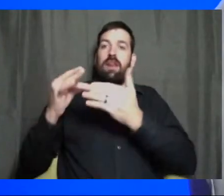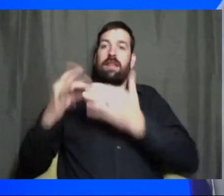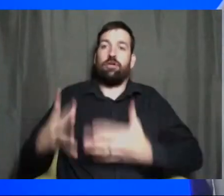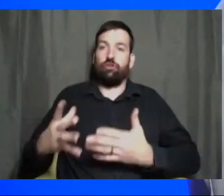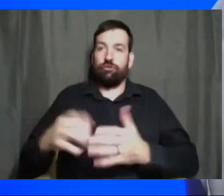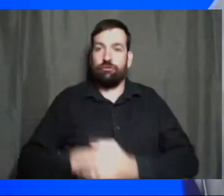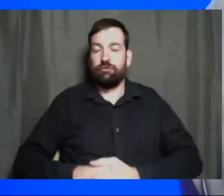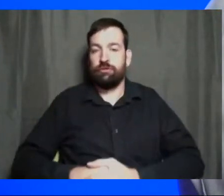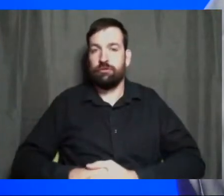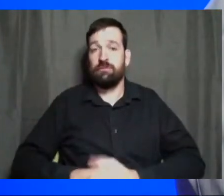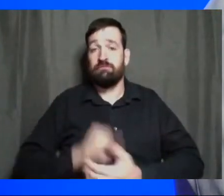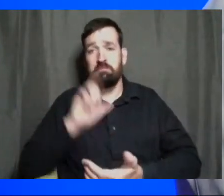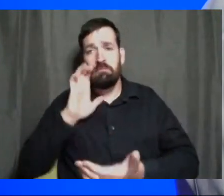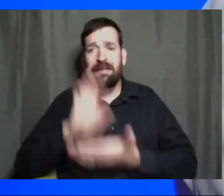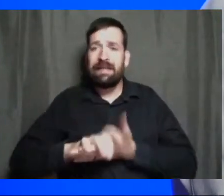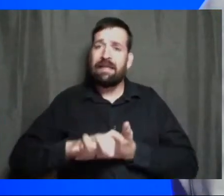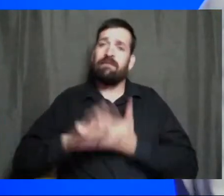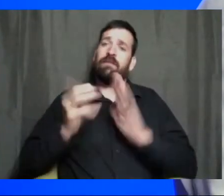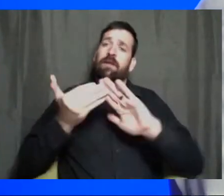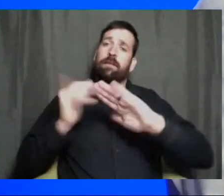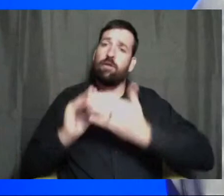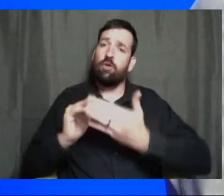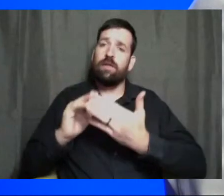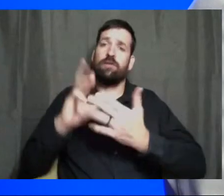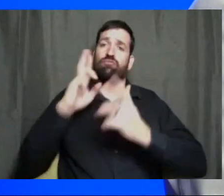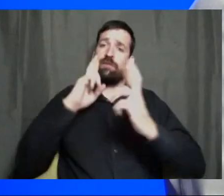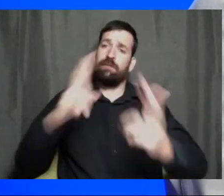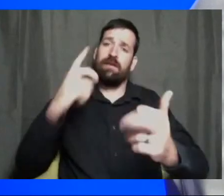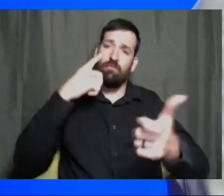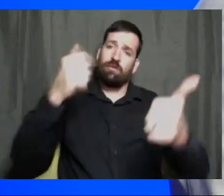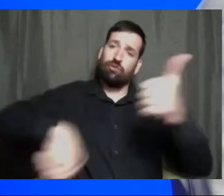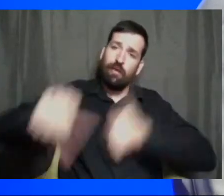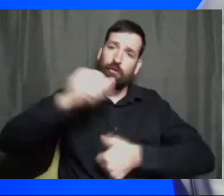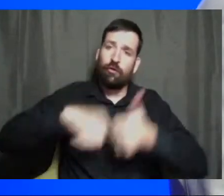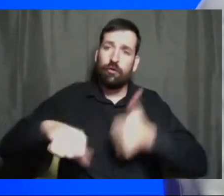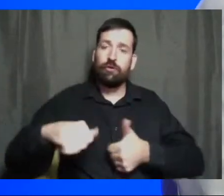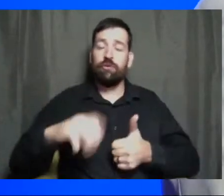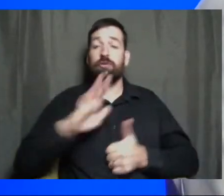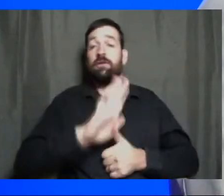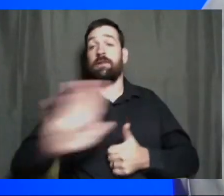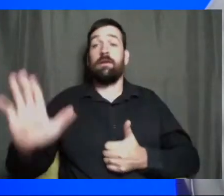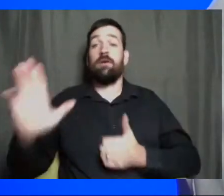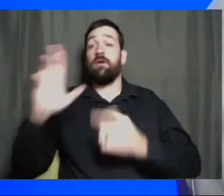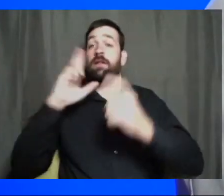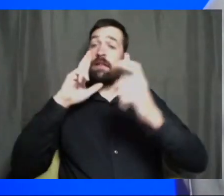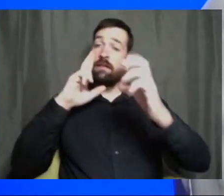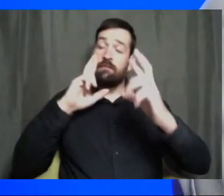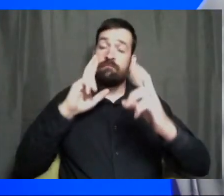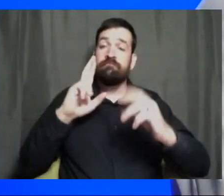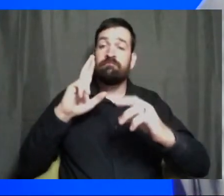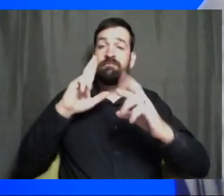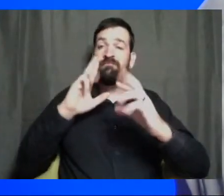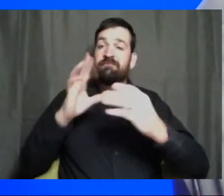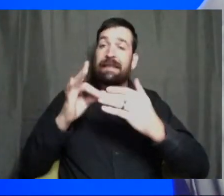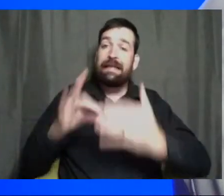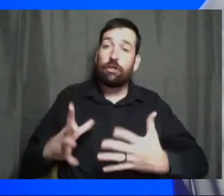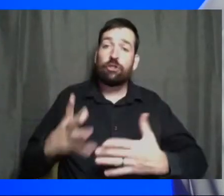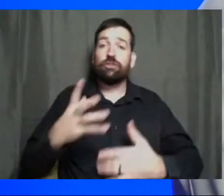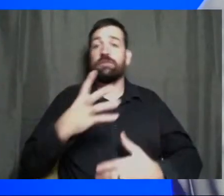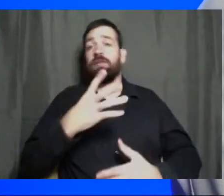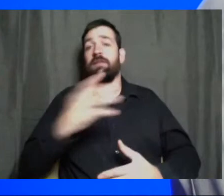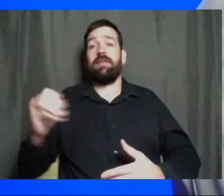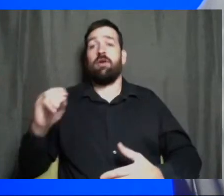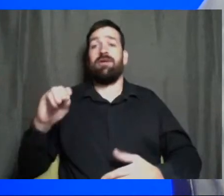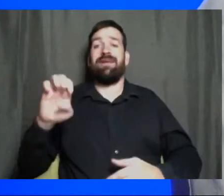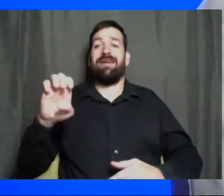believe in their community and respect for each other and for their leaders and their elders. And so when they're leaders,